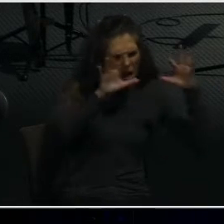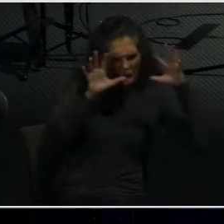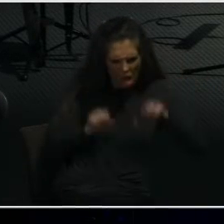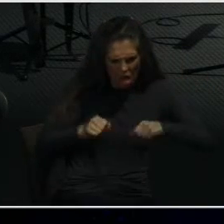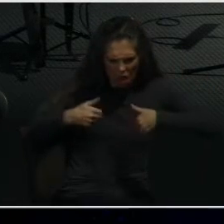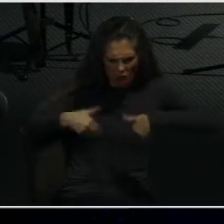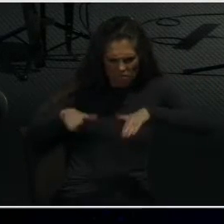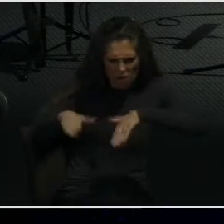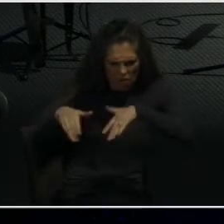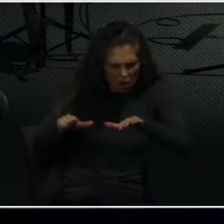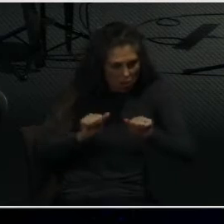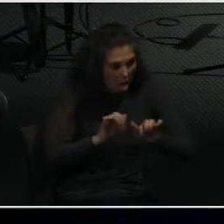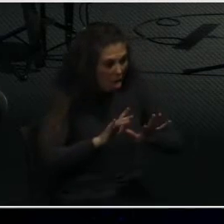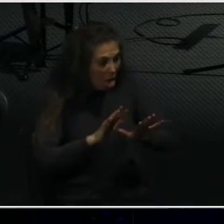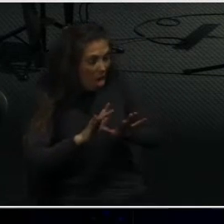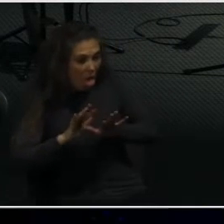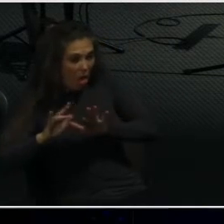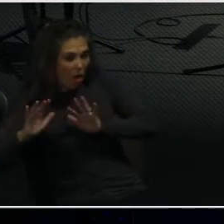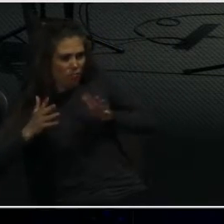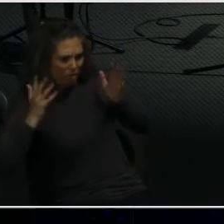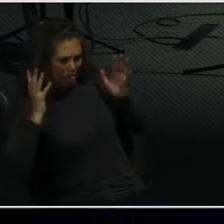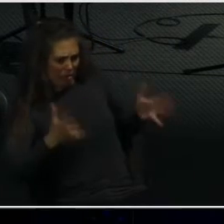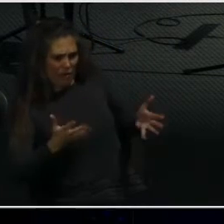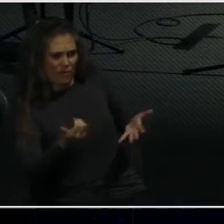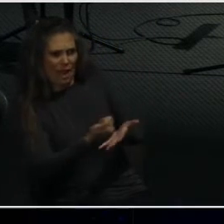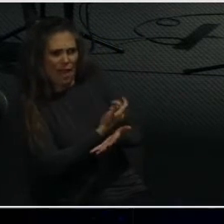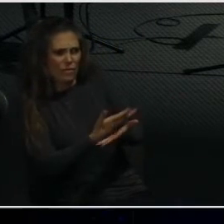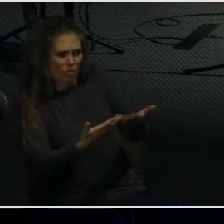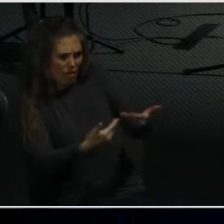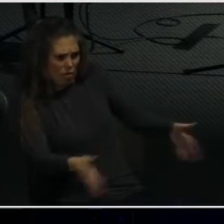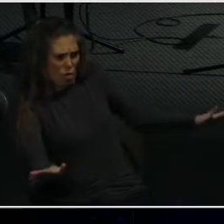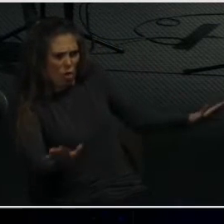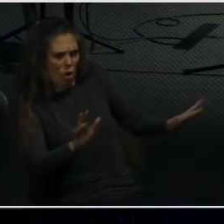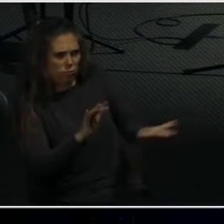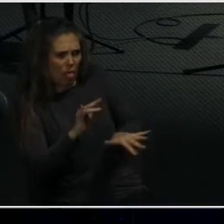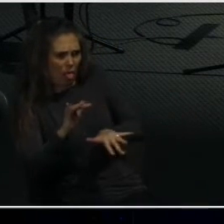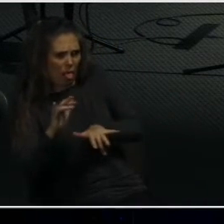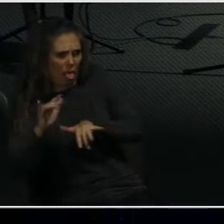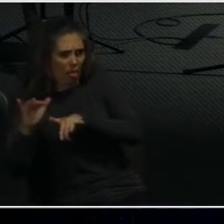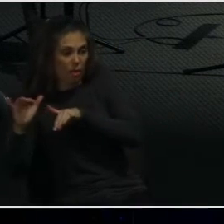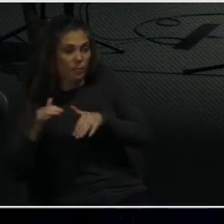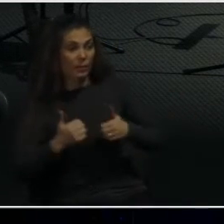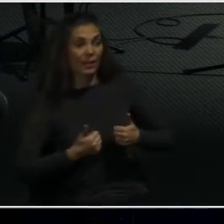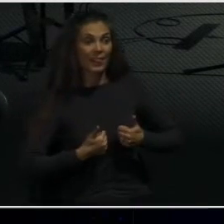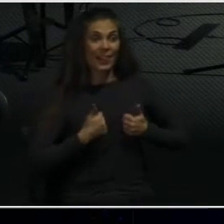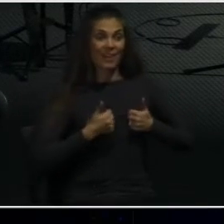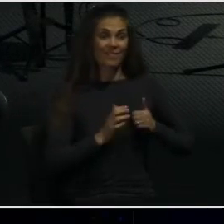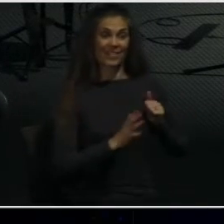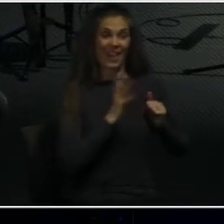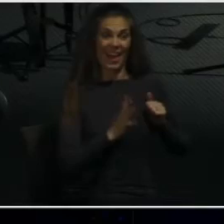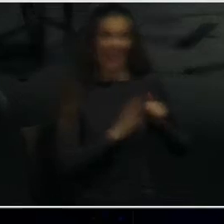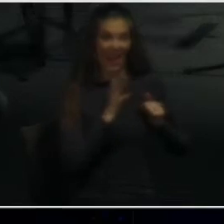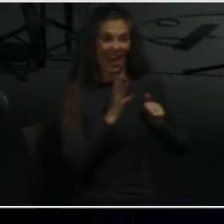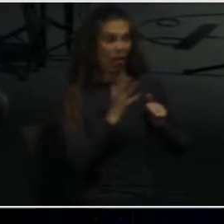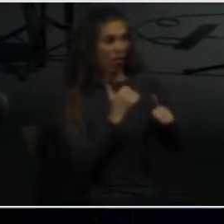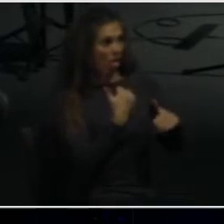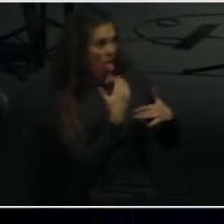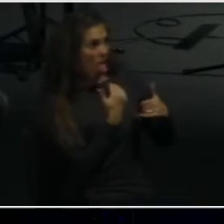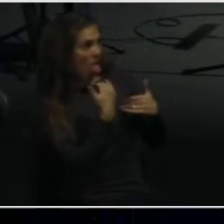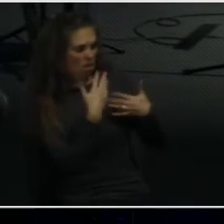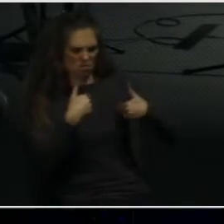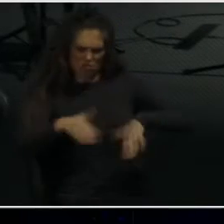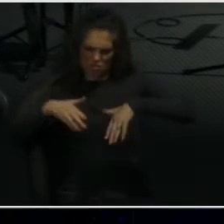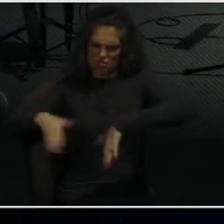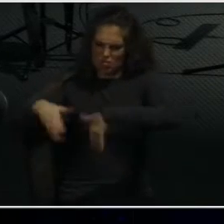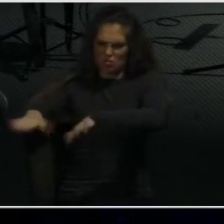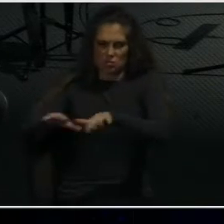everything behind. Their standard of living went way down from wherever they were at. And any hope that they